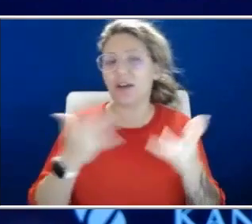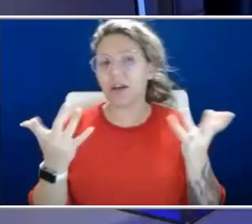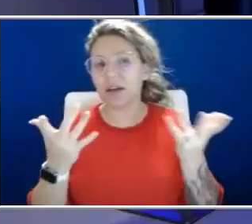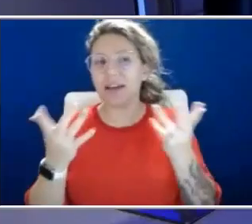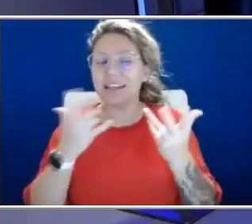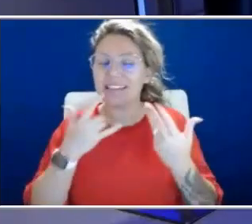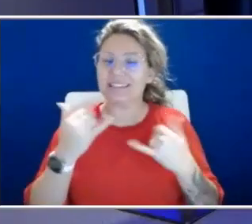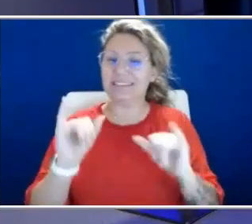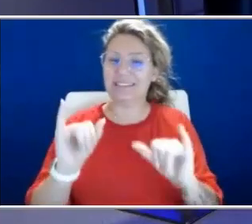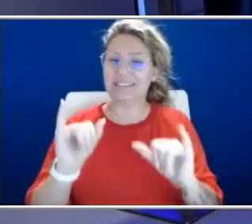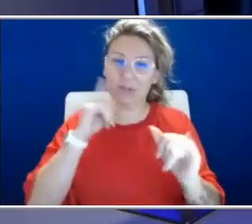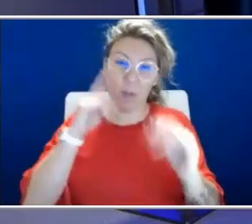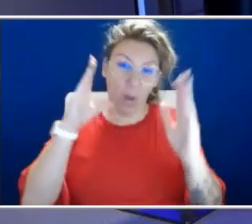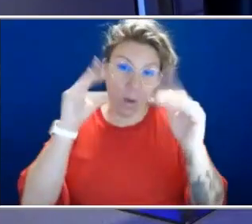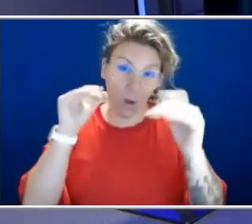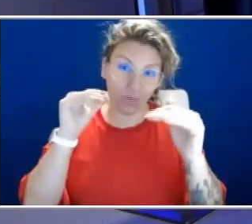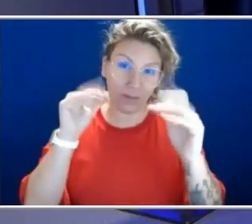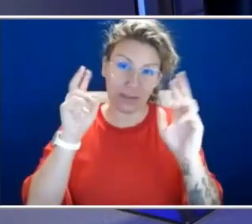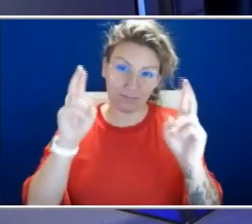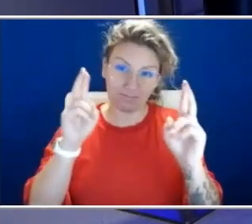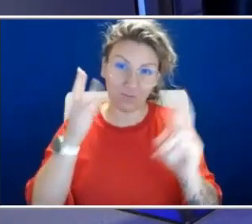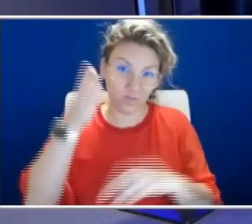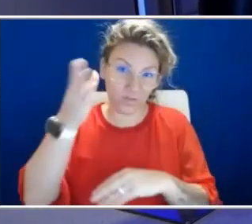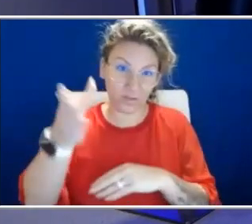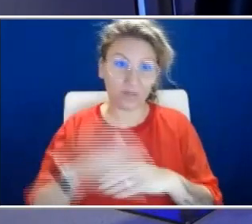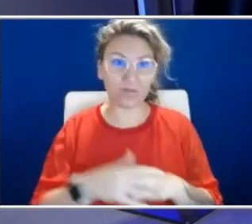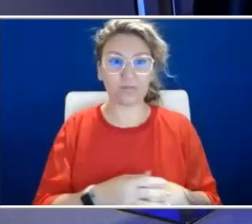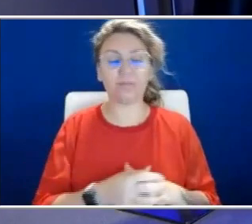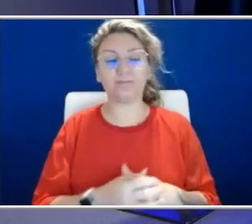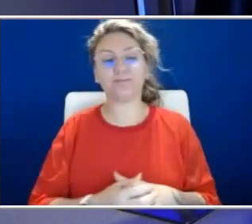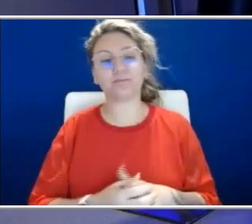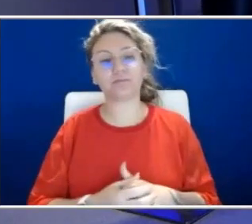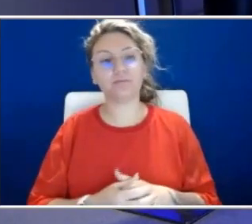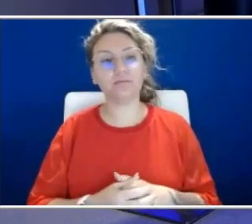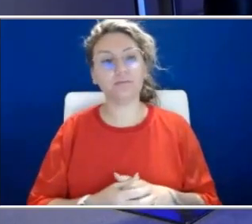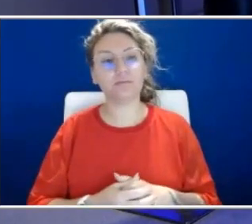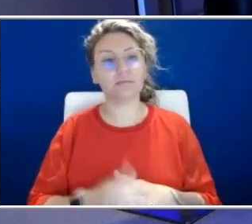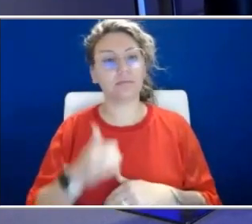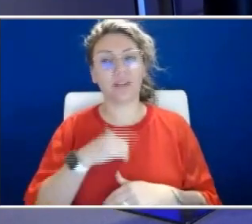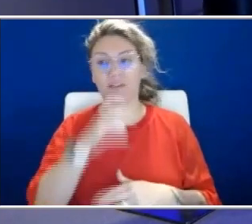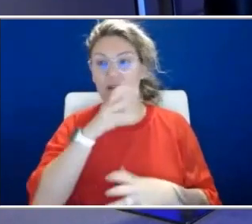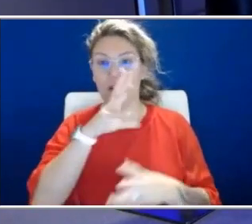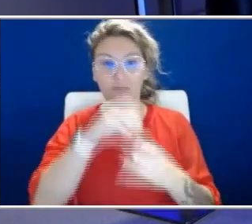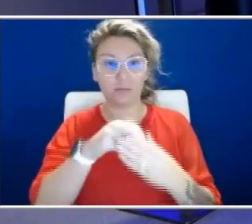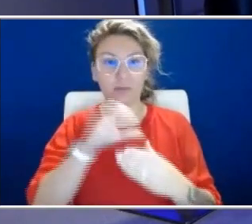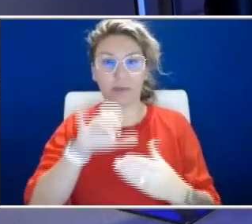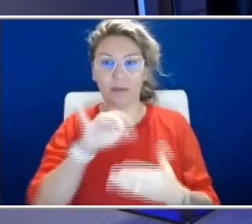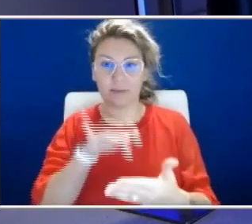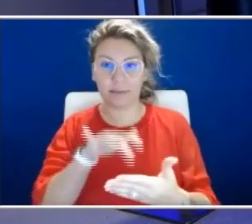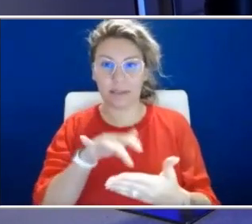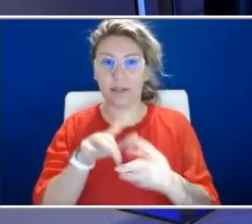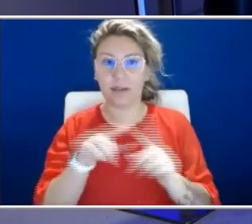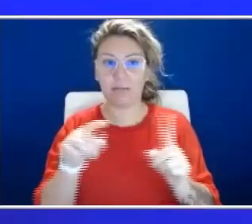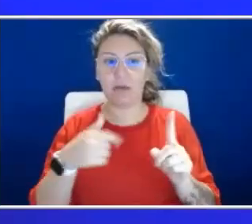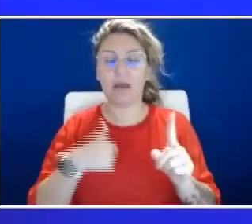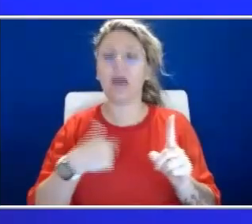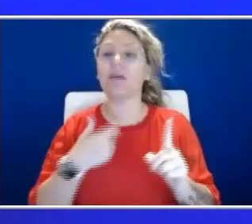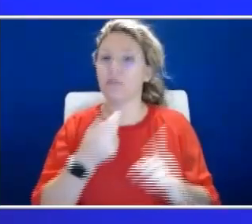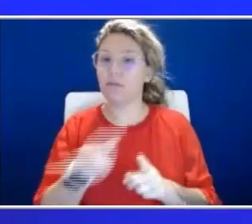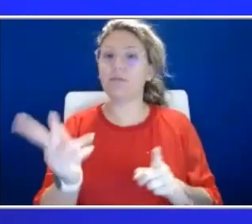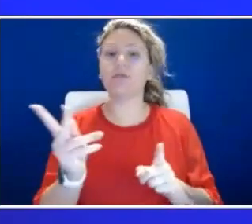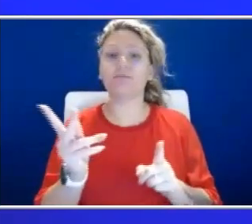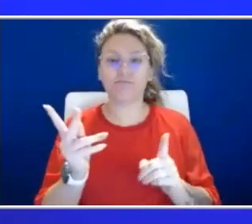we're actively studying. Yeah. I haven't participated in that. I do have quite a few patients that